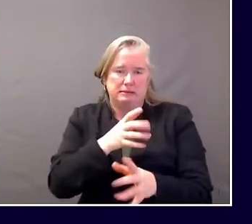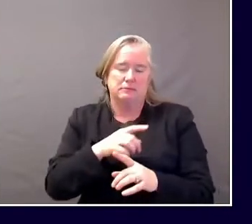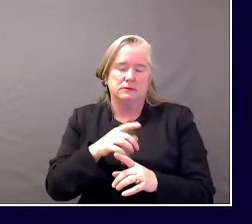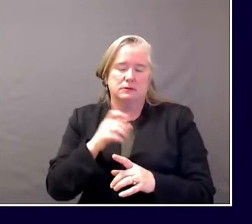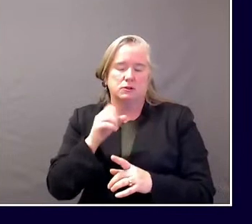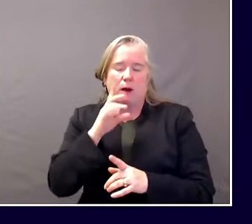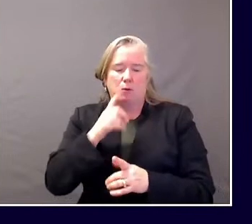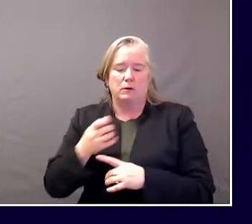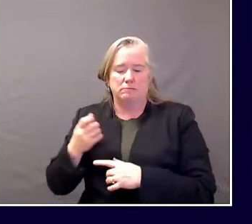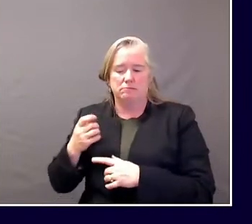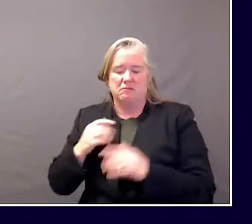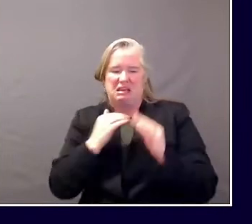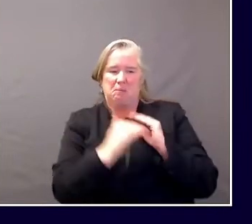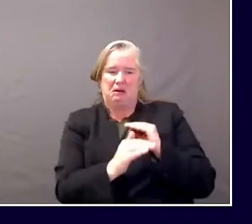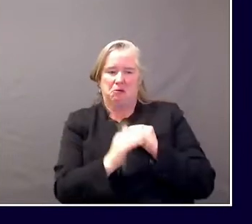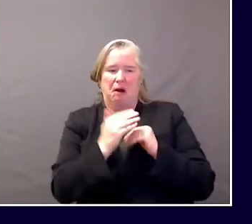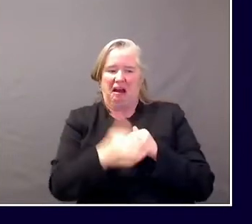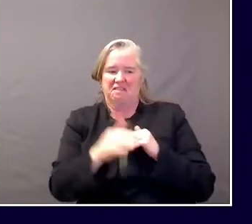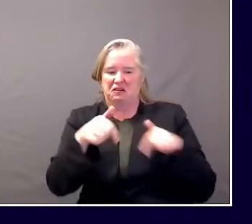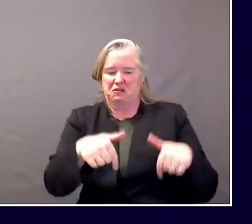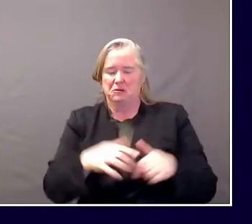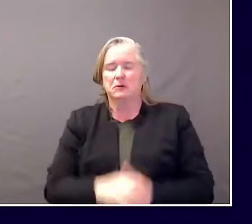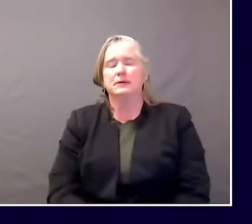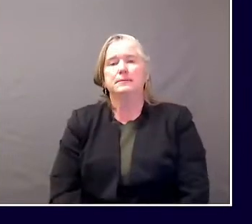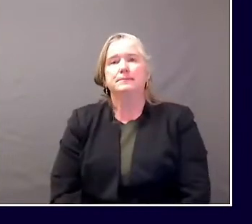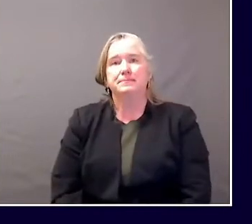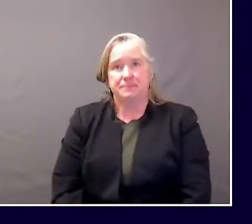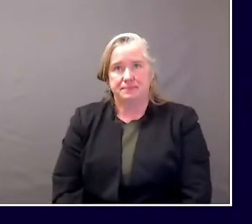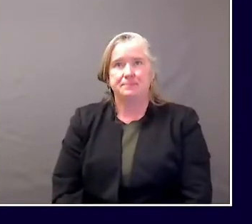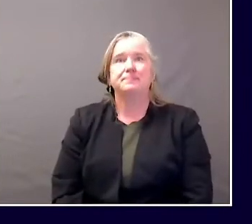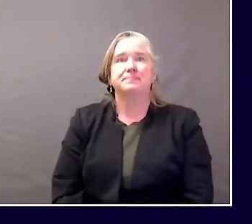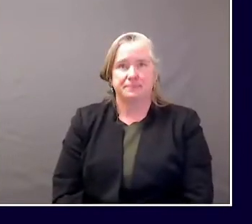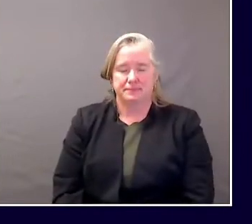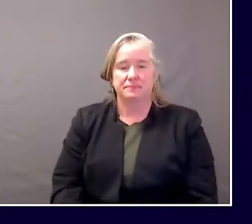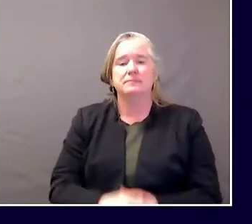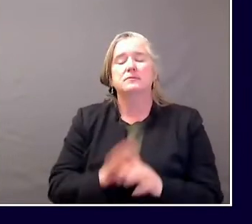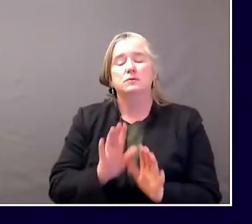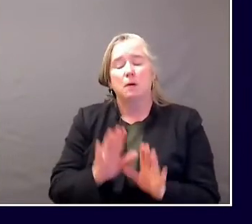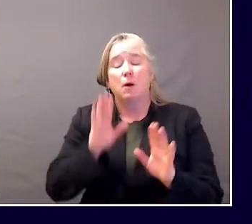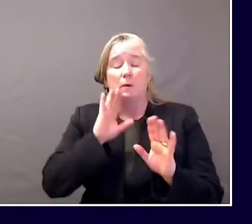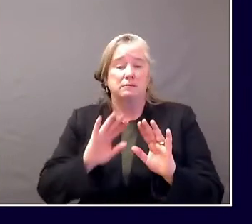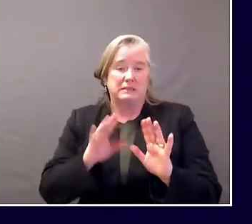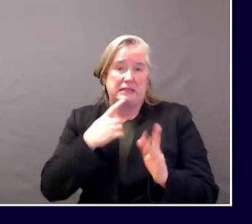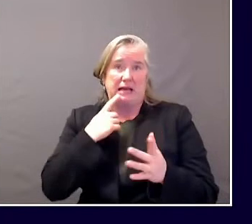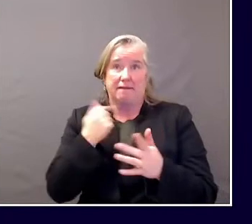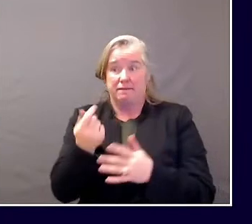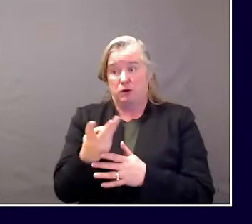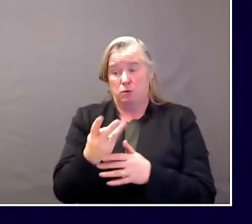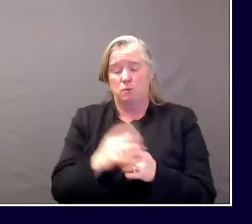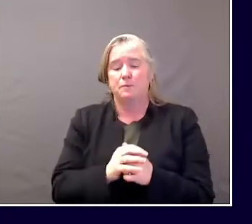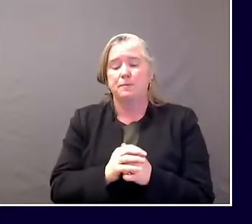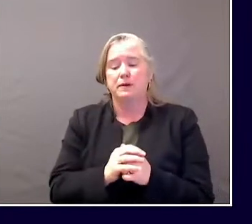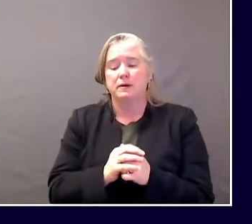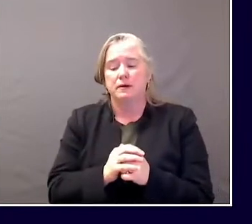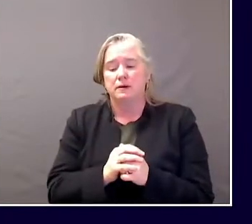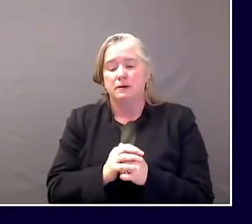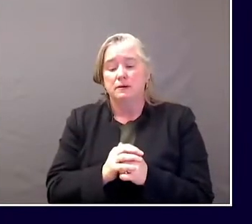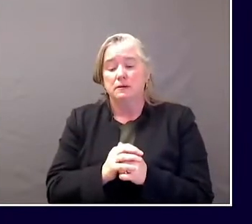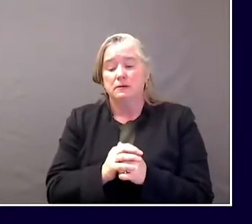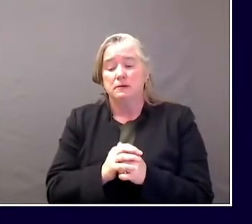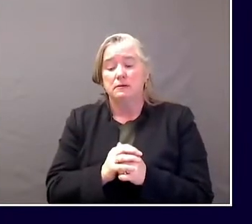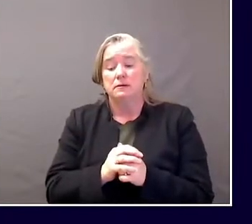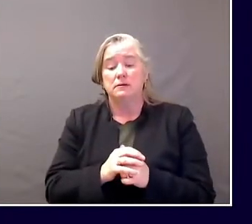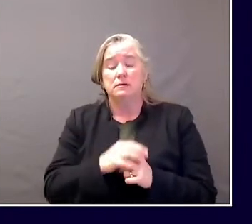them over to you. What I will say is that there are a few things happening. The rate at which clinics are being